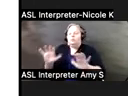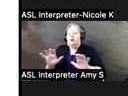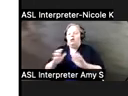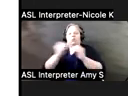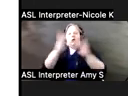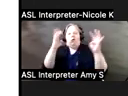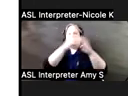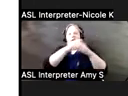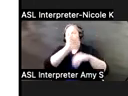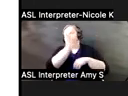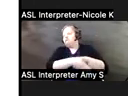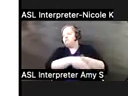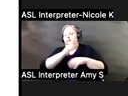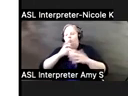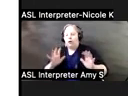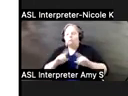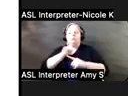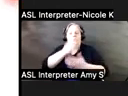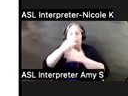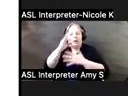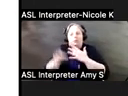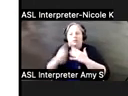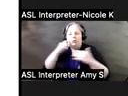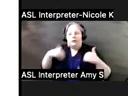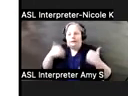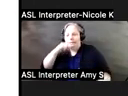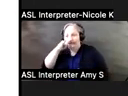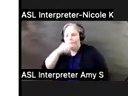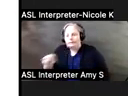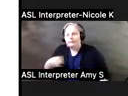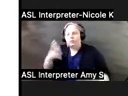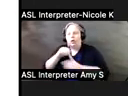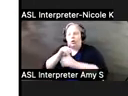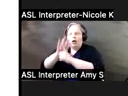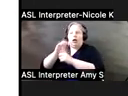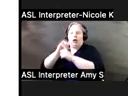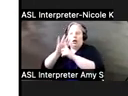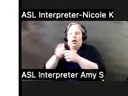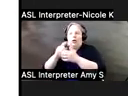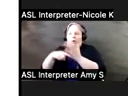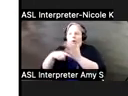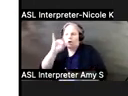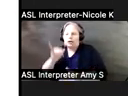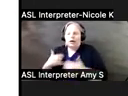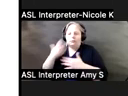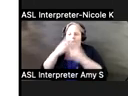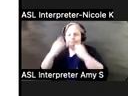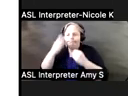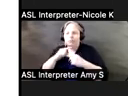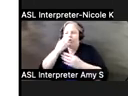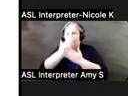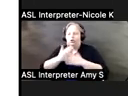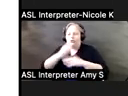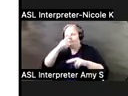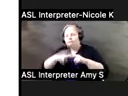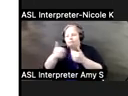This is a great option, I think, for especially younger kiddos who just want an introduction to gaming. Because there's a lot of really good fun games on here, and you